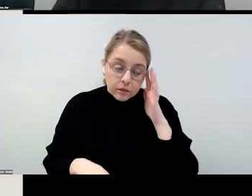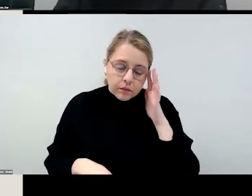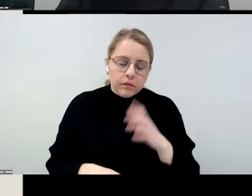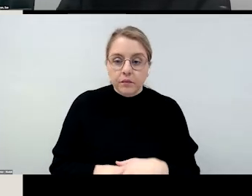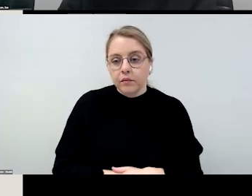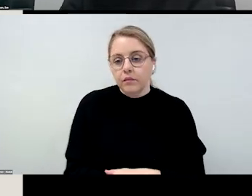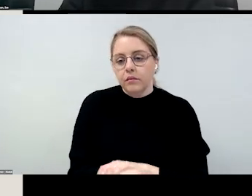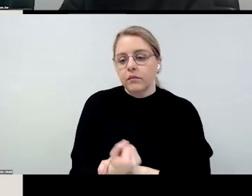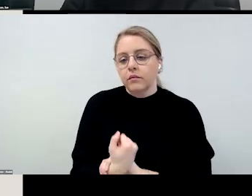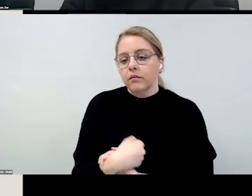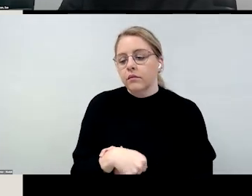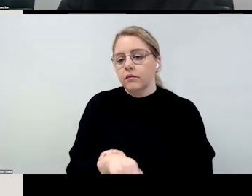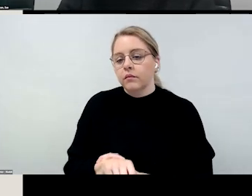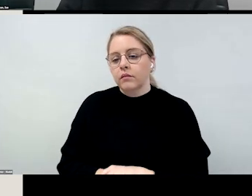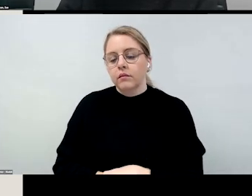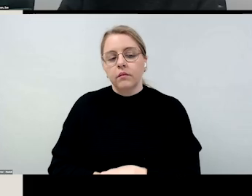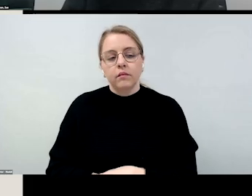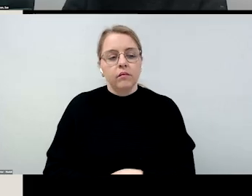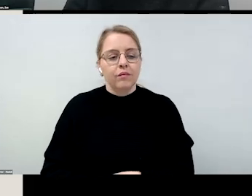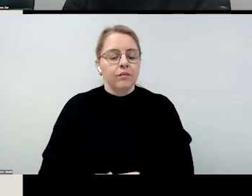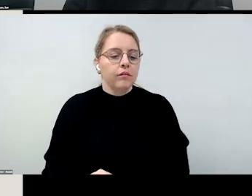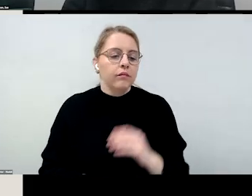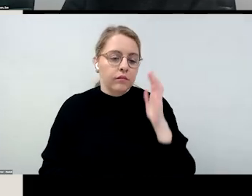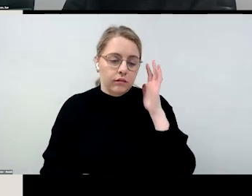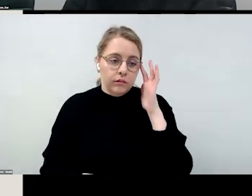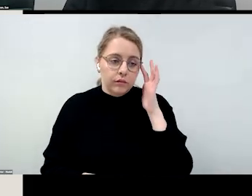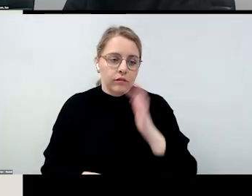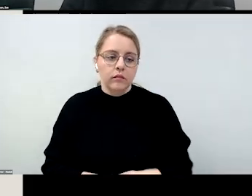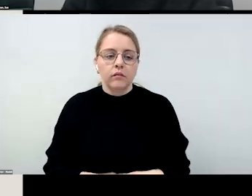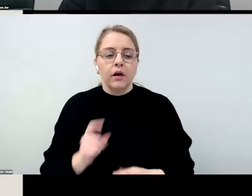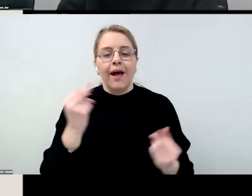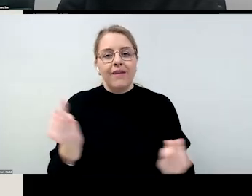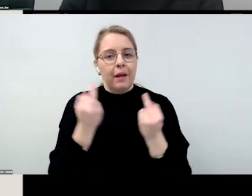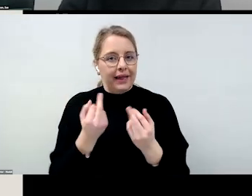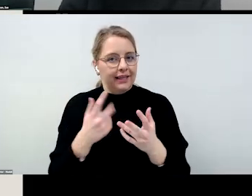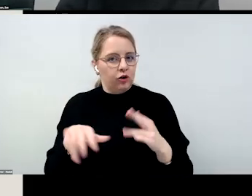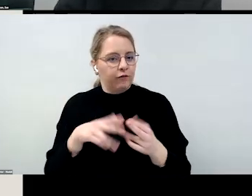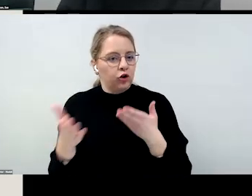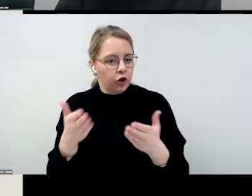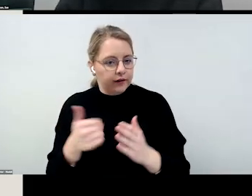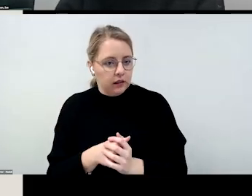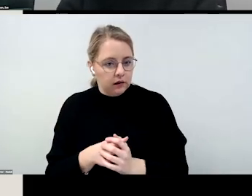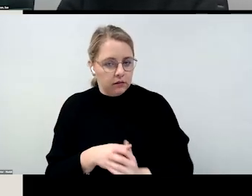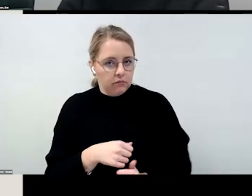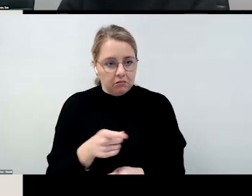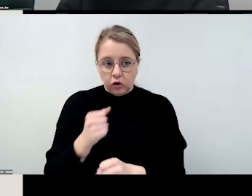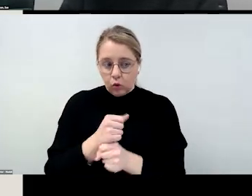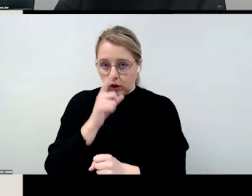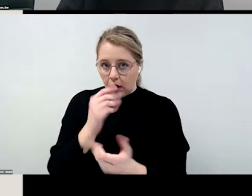George's story, I'd like us to think about the availability of services and George's capacity to reach those